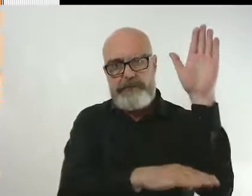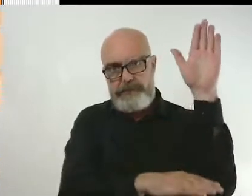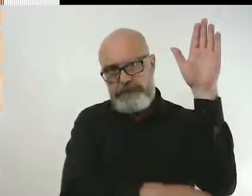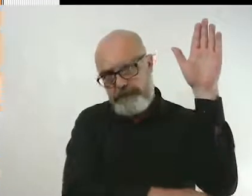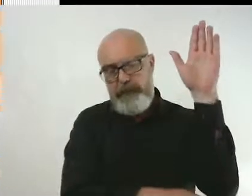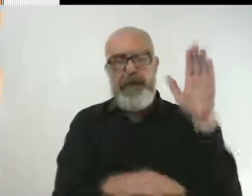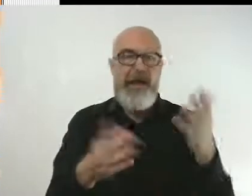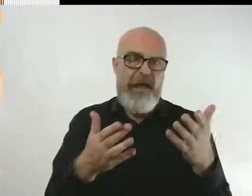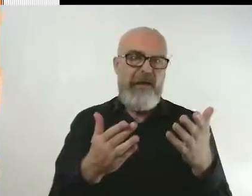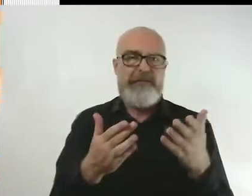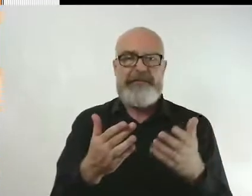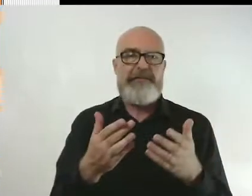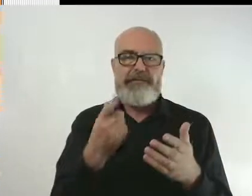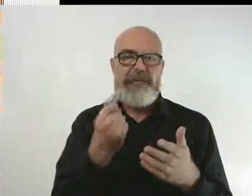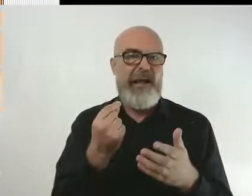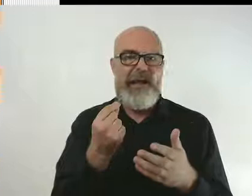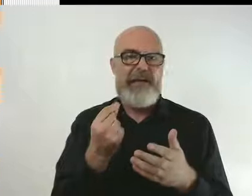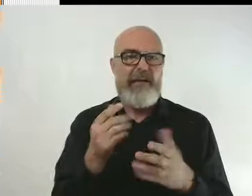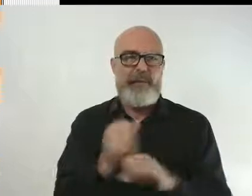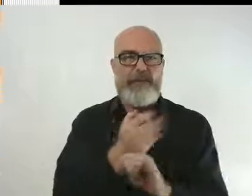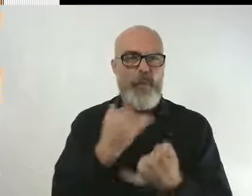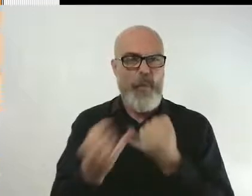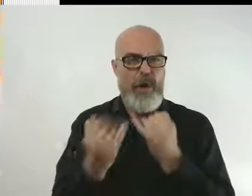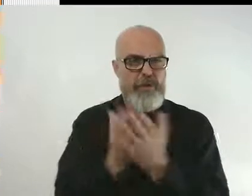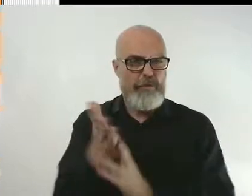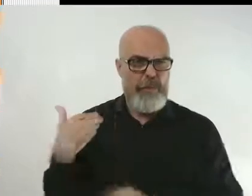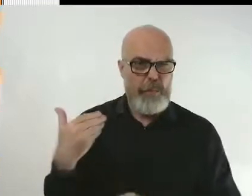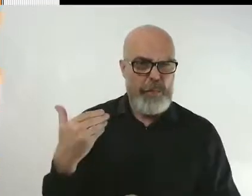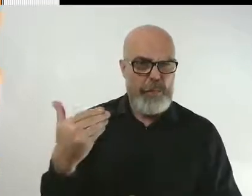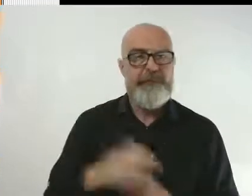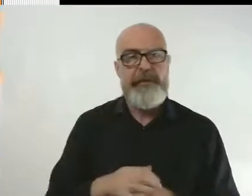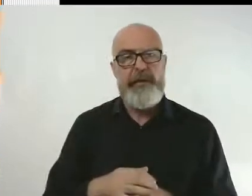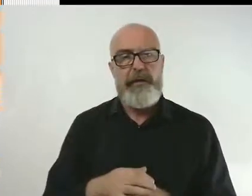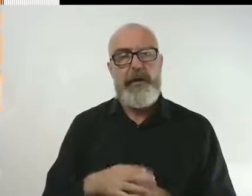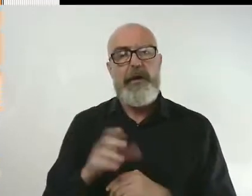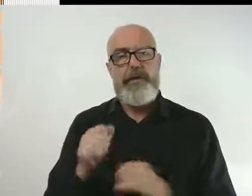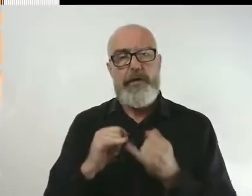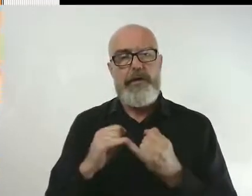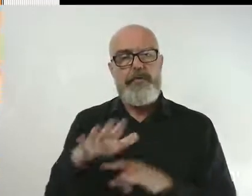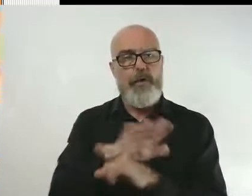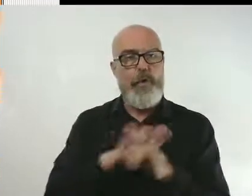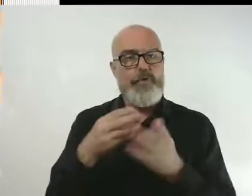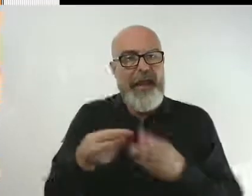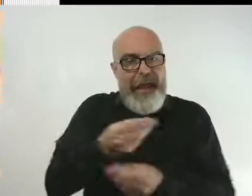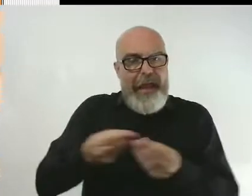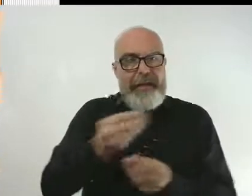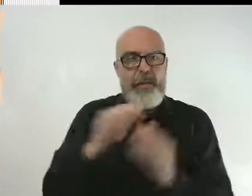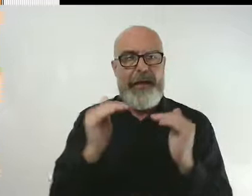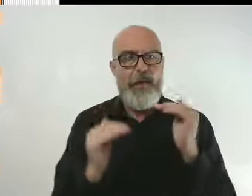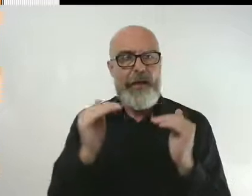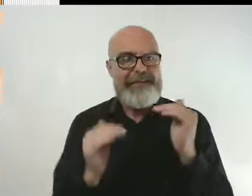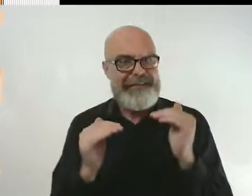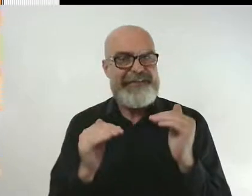and results in a worsening cumulative hearing health over the life course. Tackling